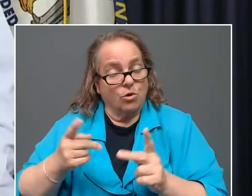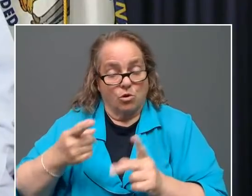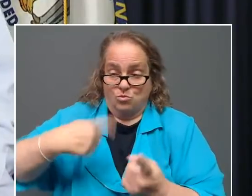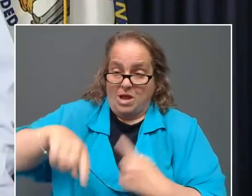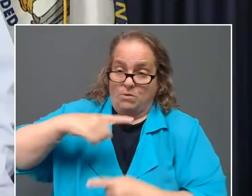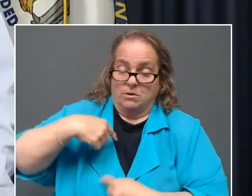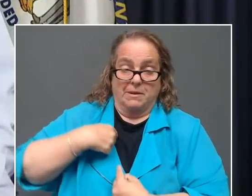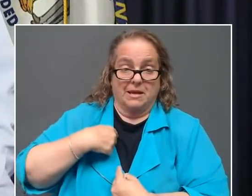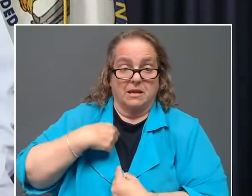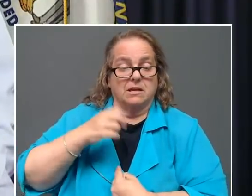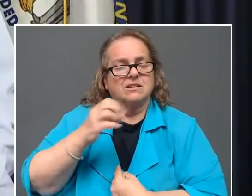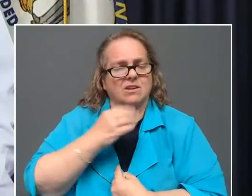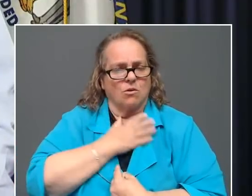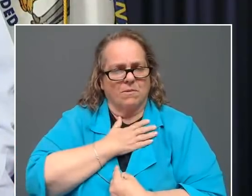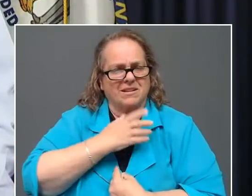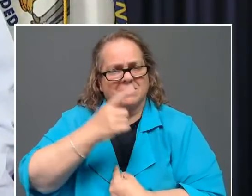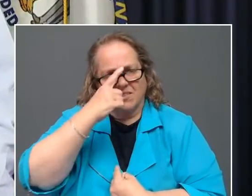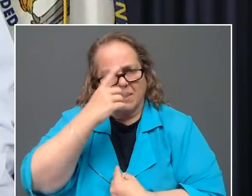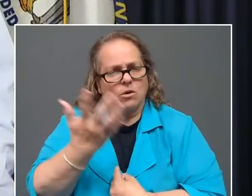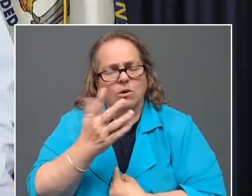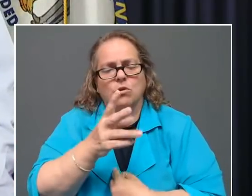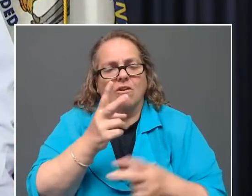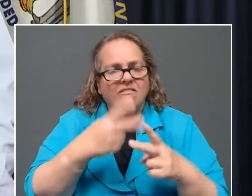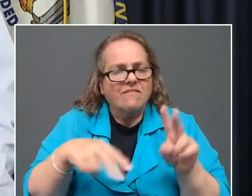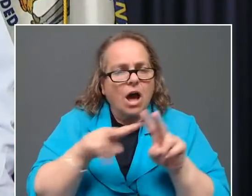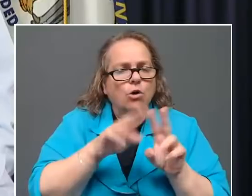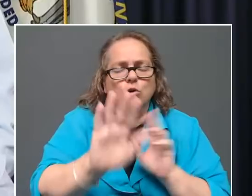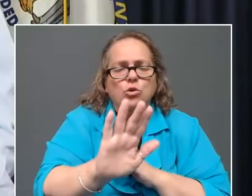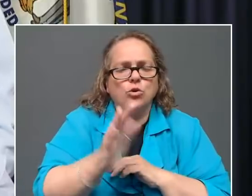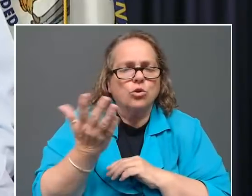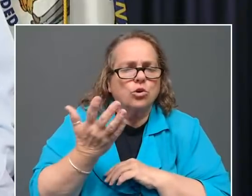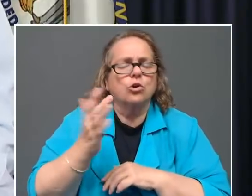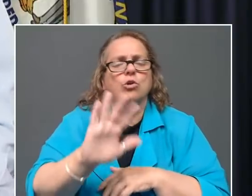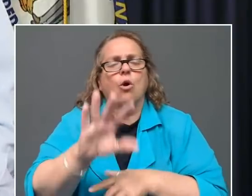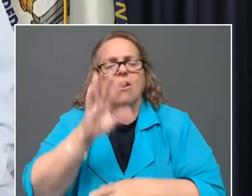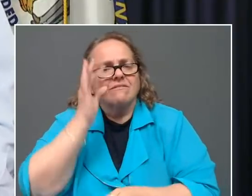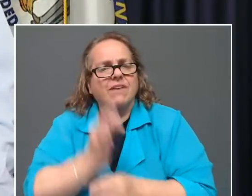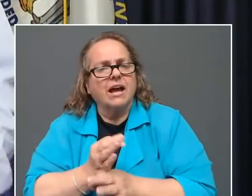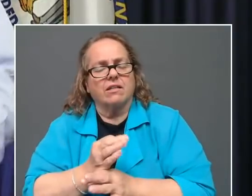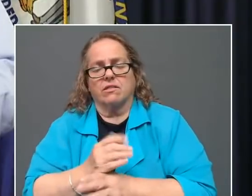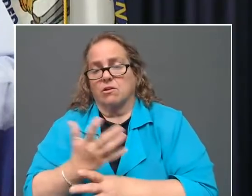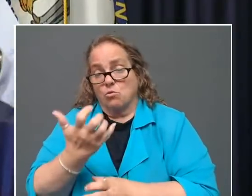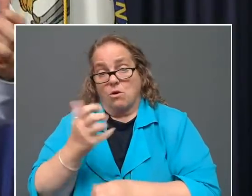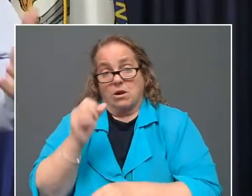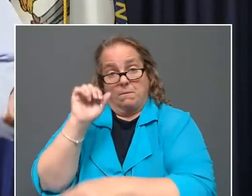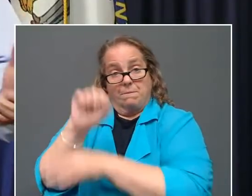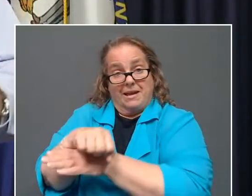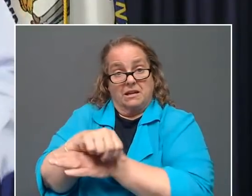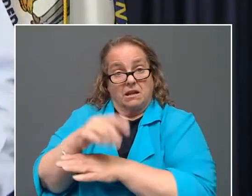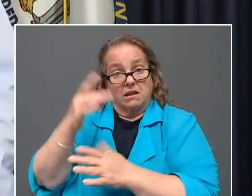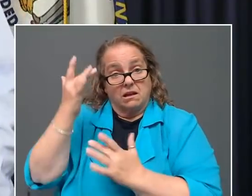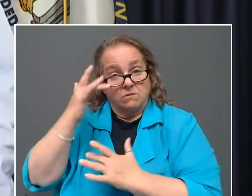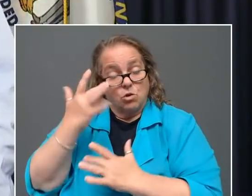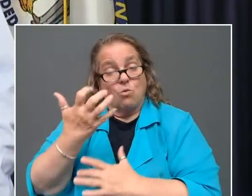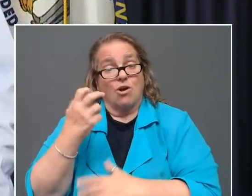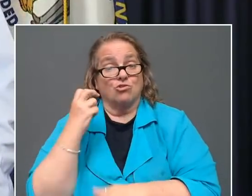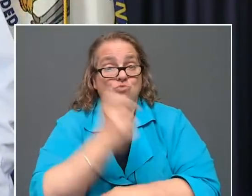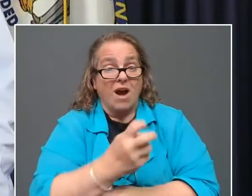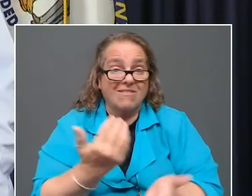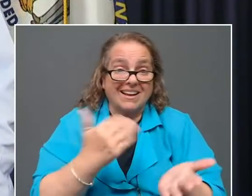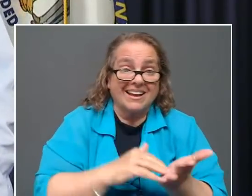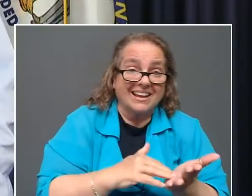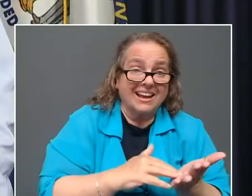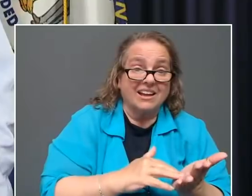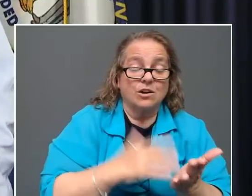of values, of faith, of defeating this pandemic, of being able to travel again, of being able to get together with